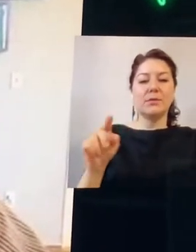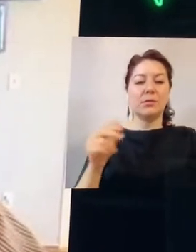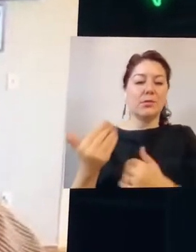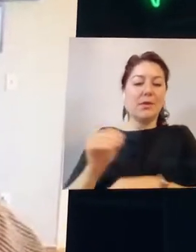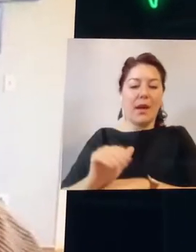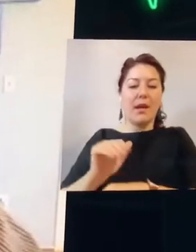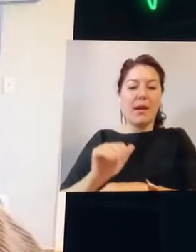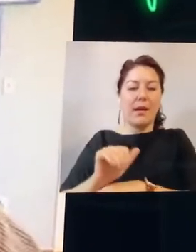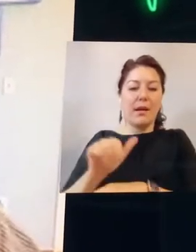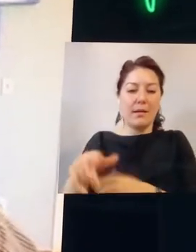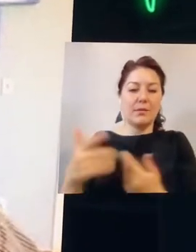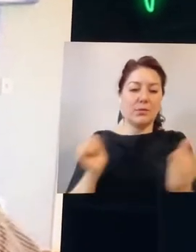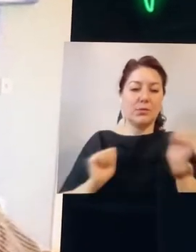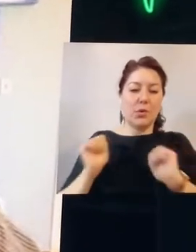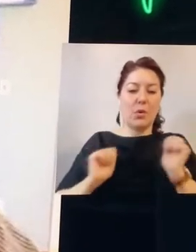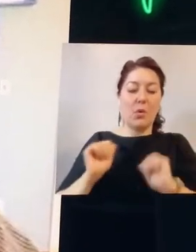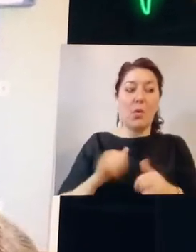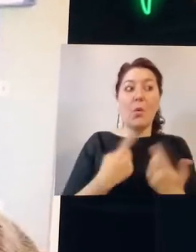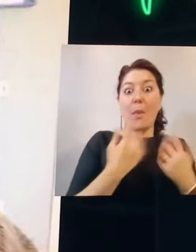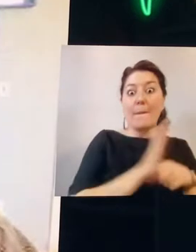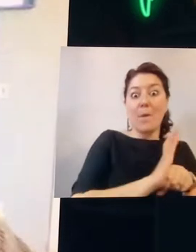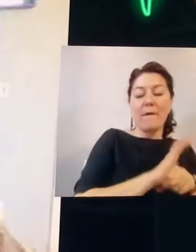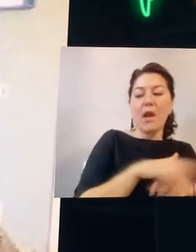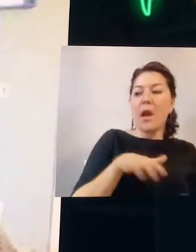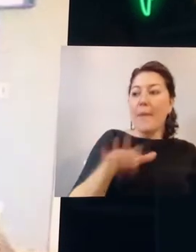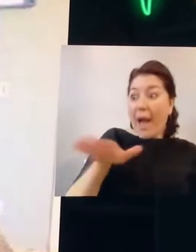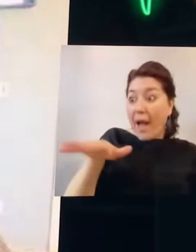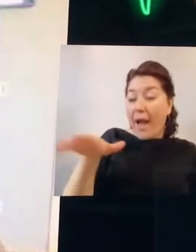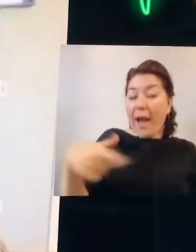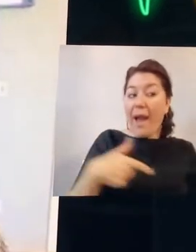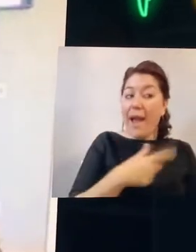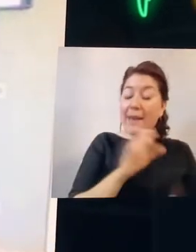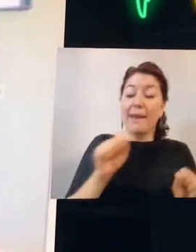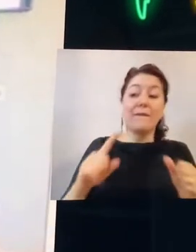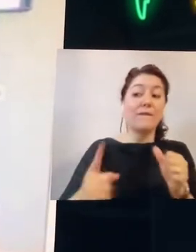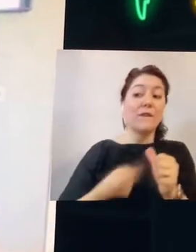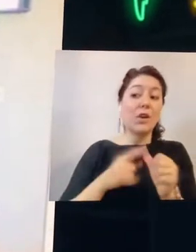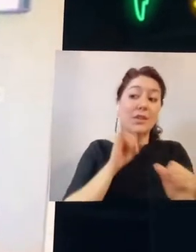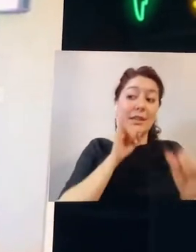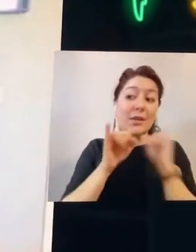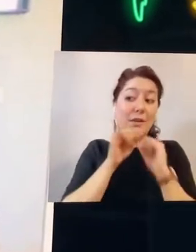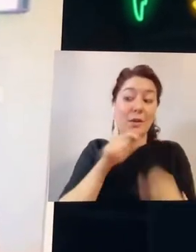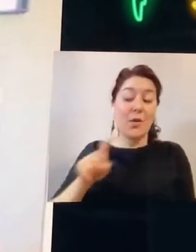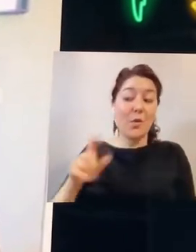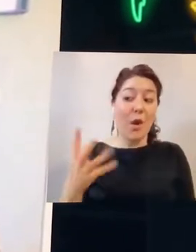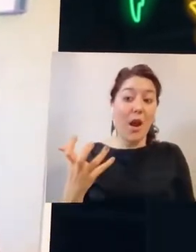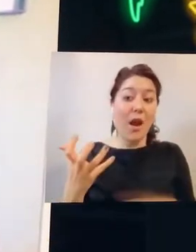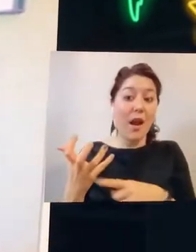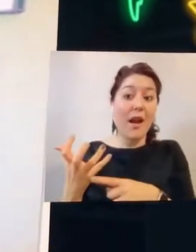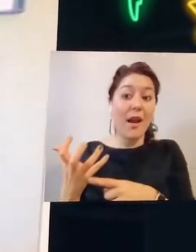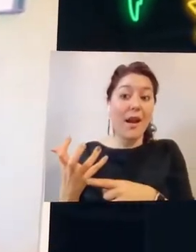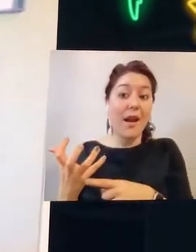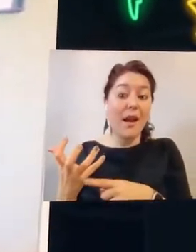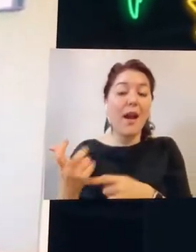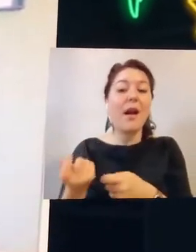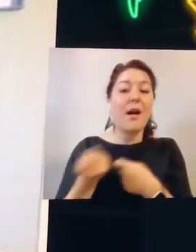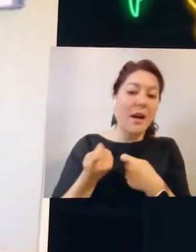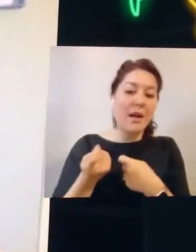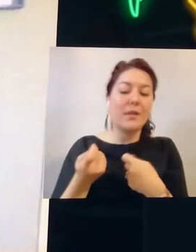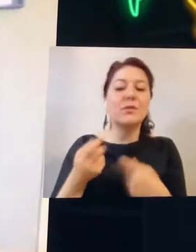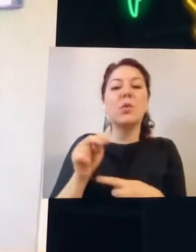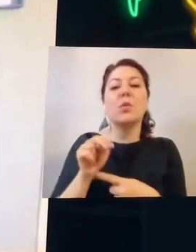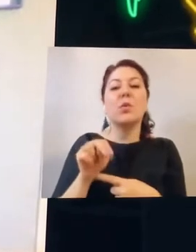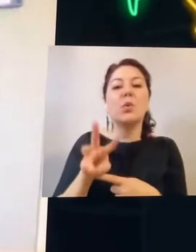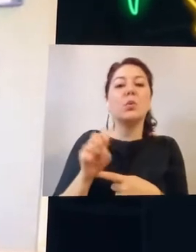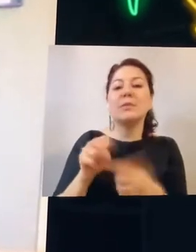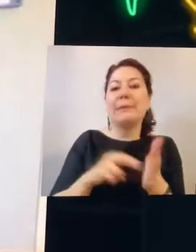to air the first interview with a star before anybody else did. So news is important. What's new? What are you doing